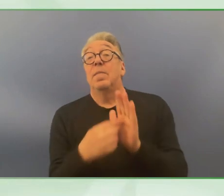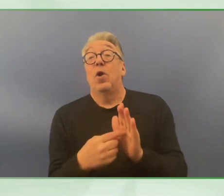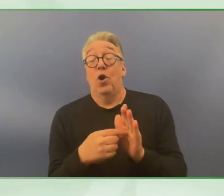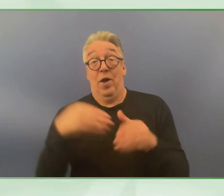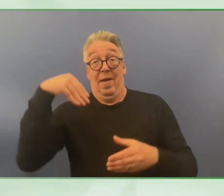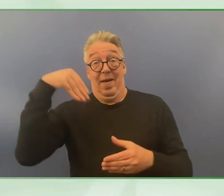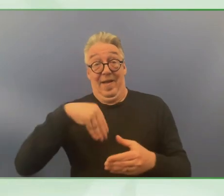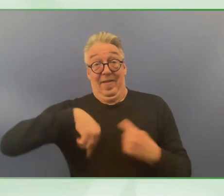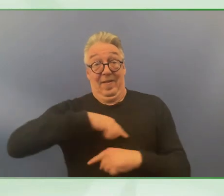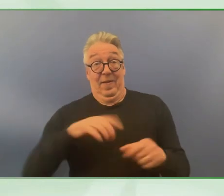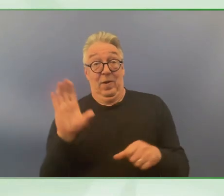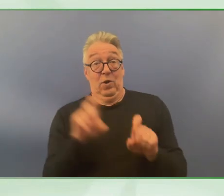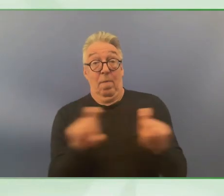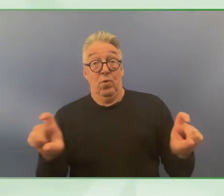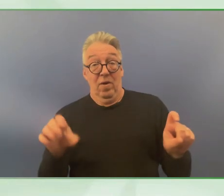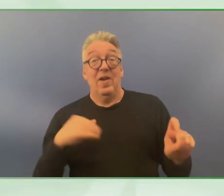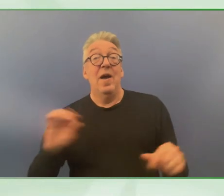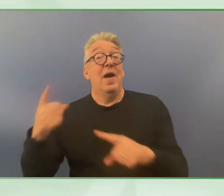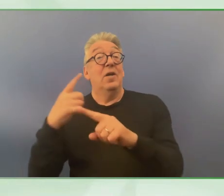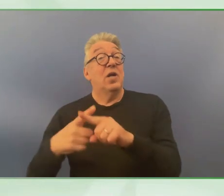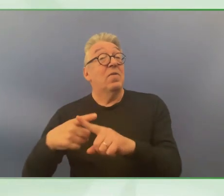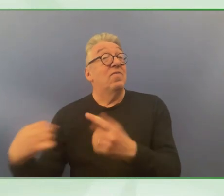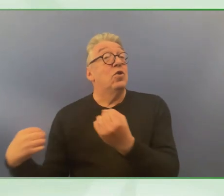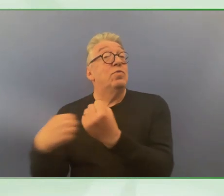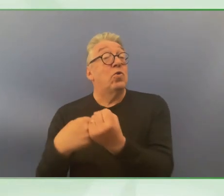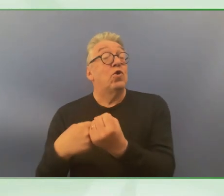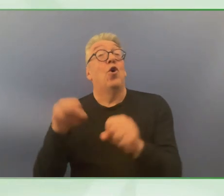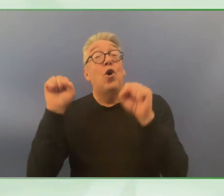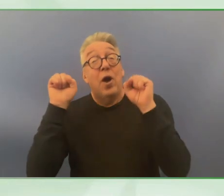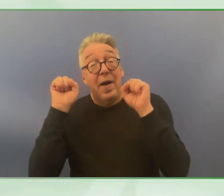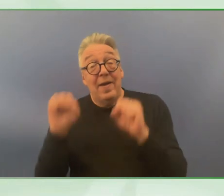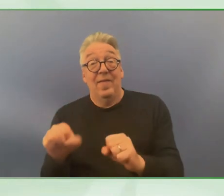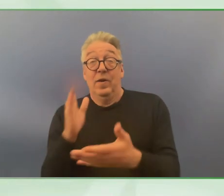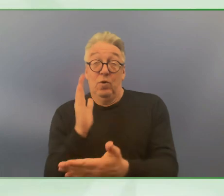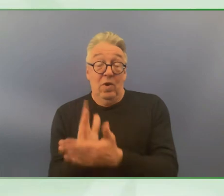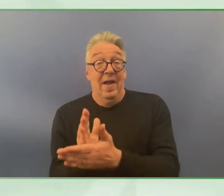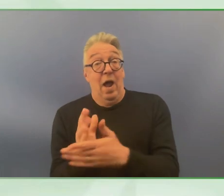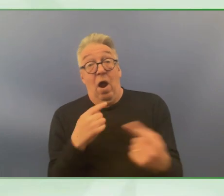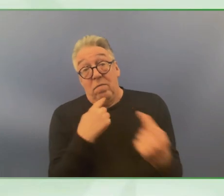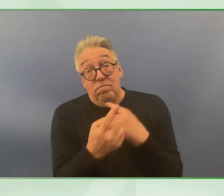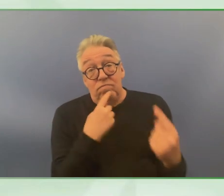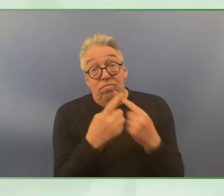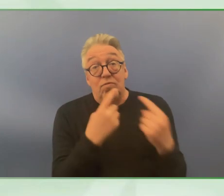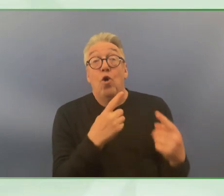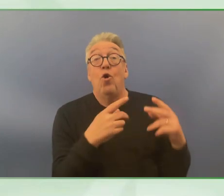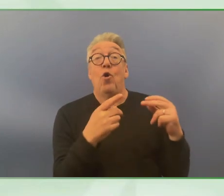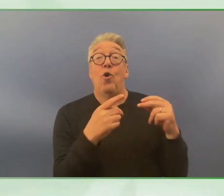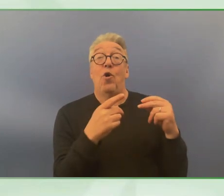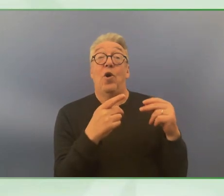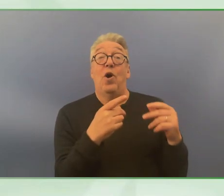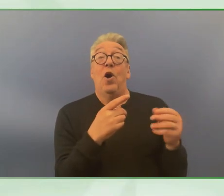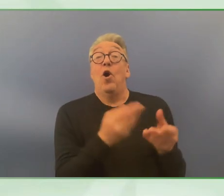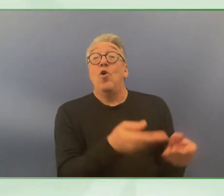for the executive sponsors to really engage with the employee resource groups and affinity groups through meetings, forums,